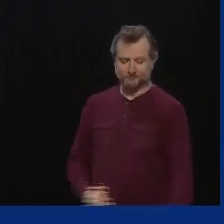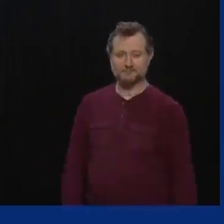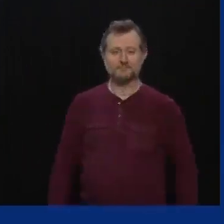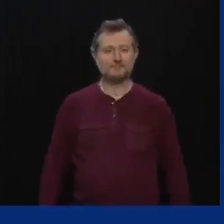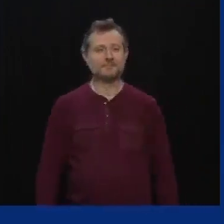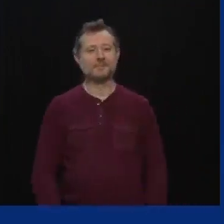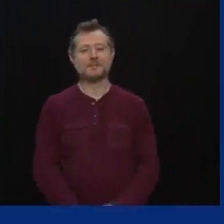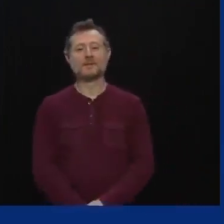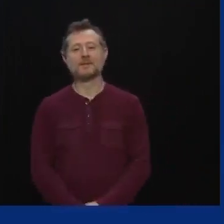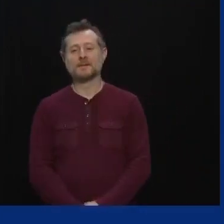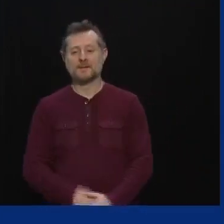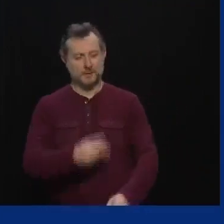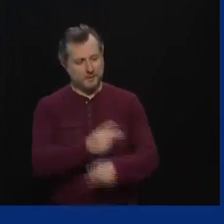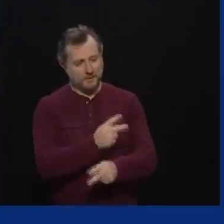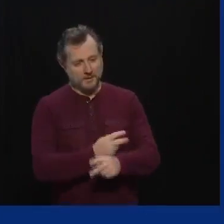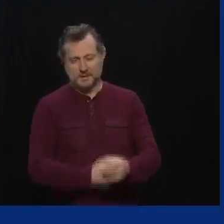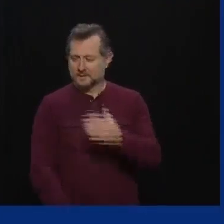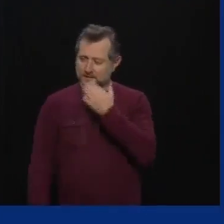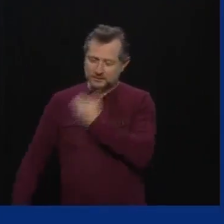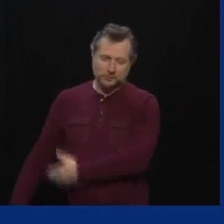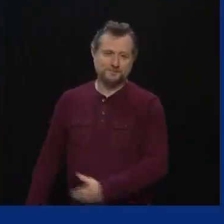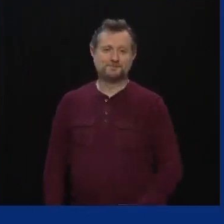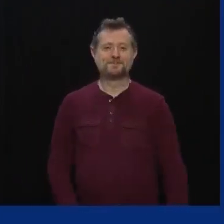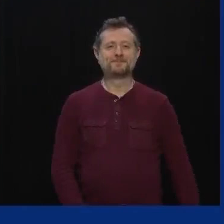Take care. Thank you.